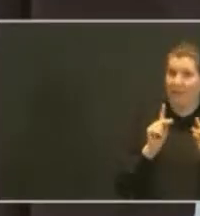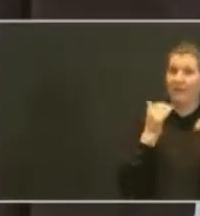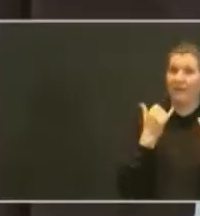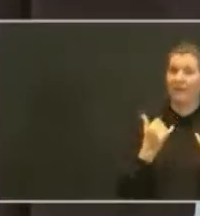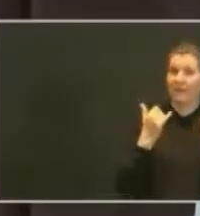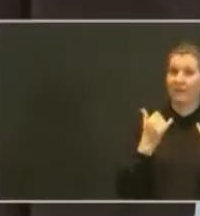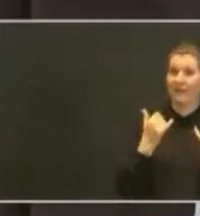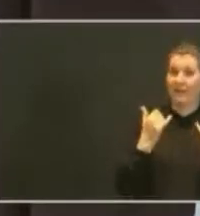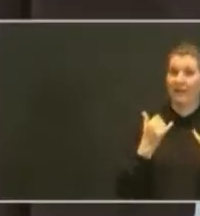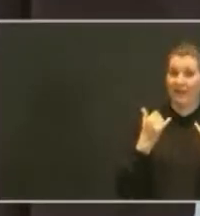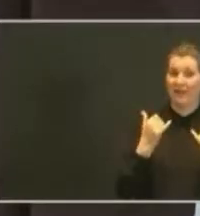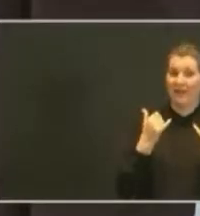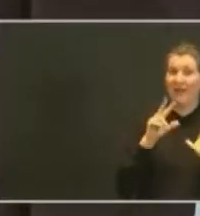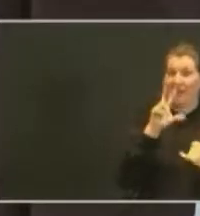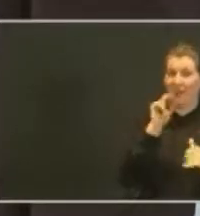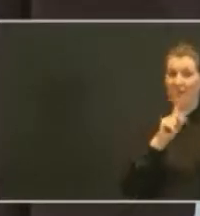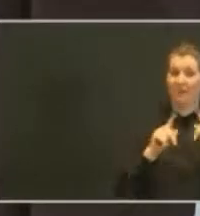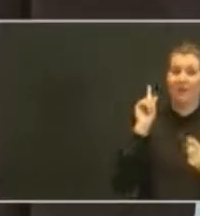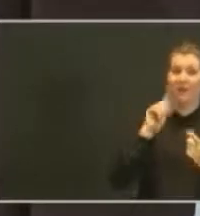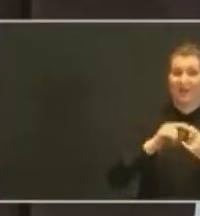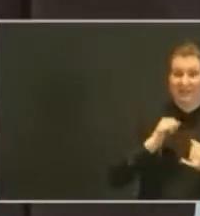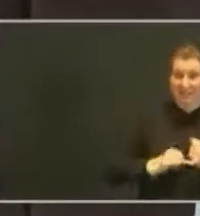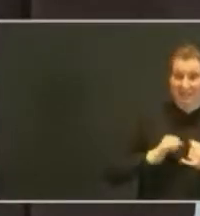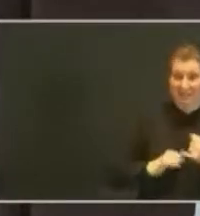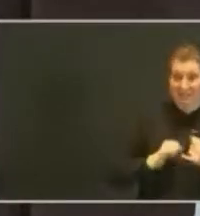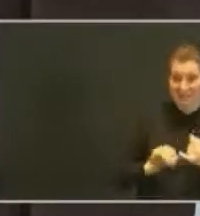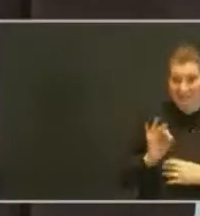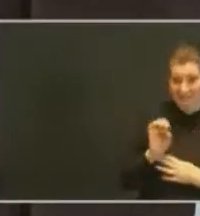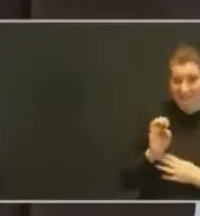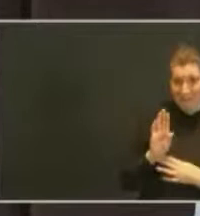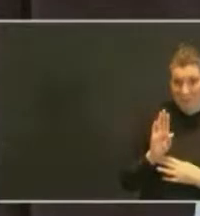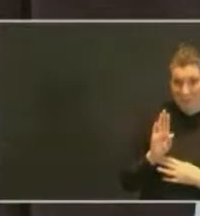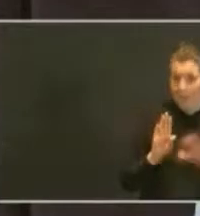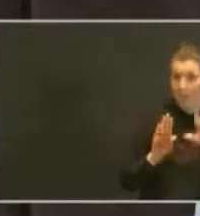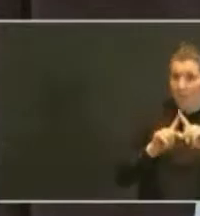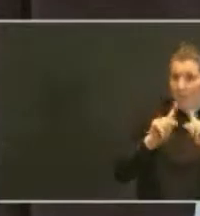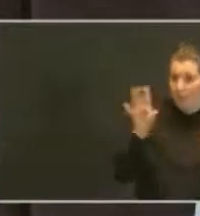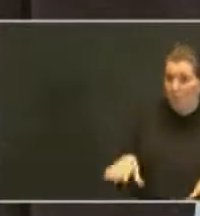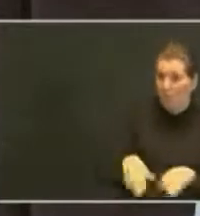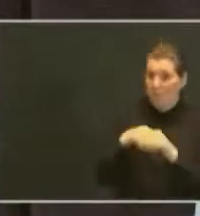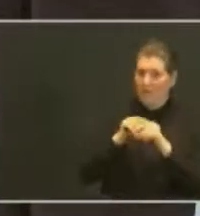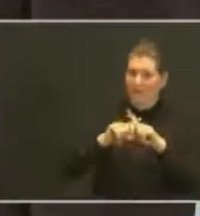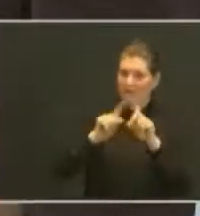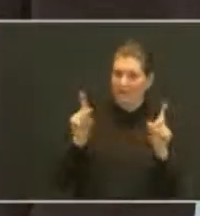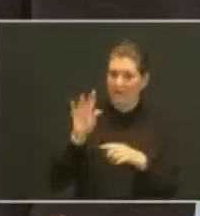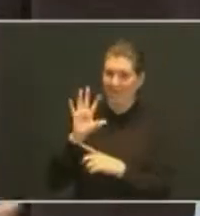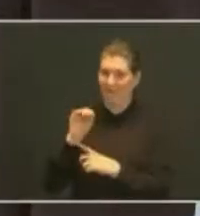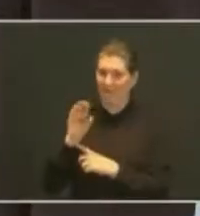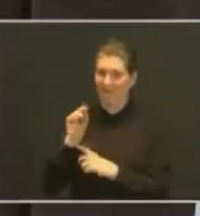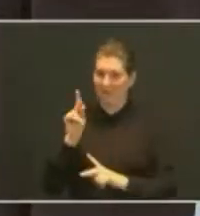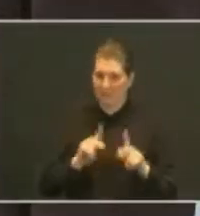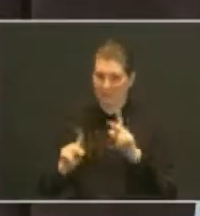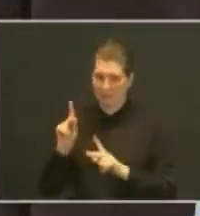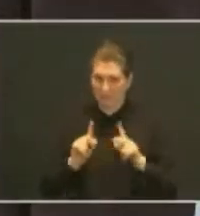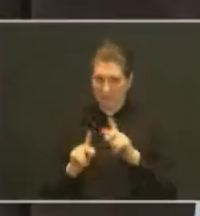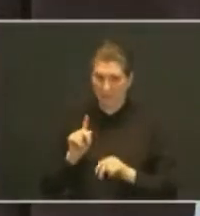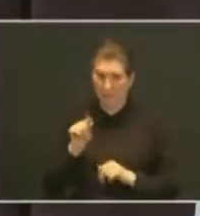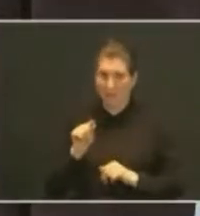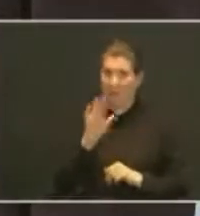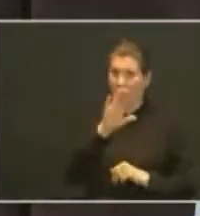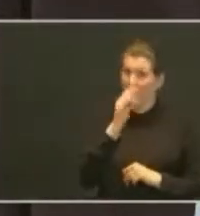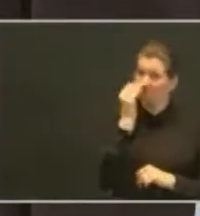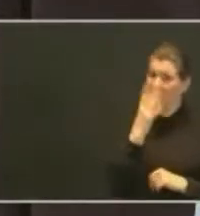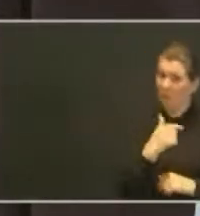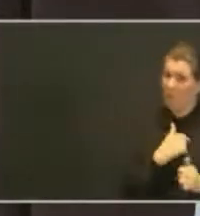to 50 participants in weddings. So we actually are ahead of those nearby states in opening up. We have